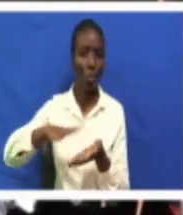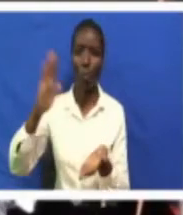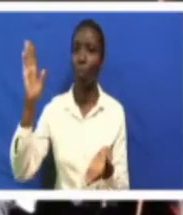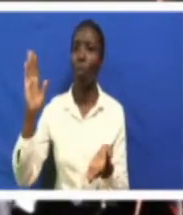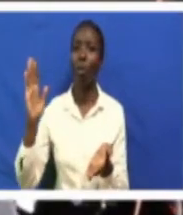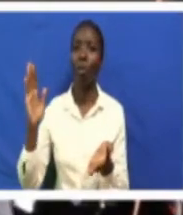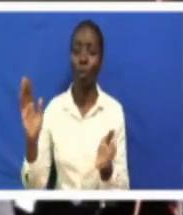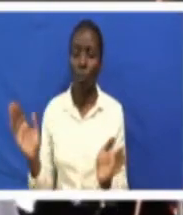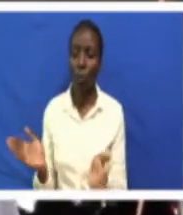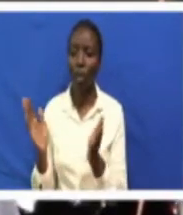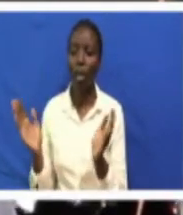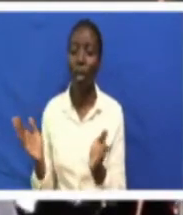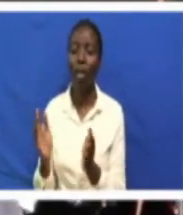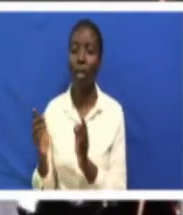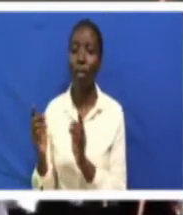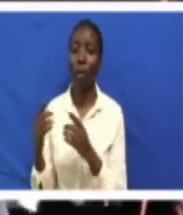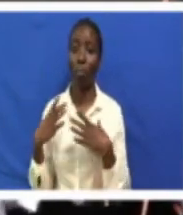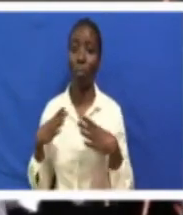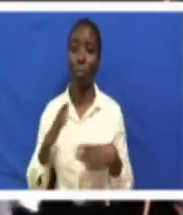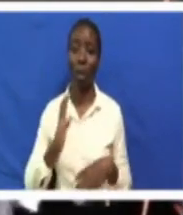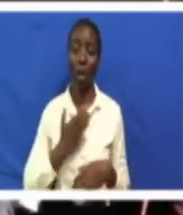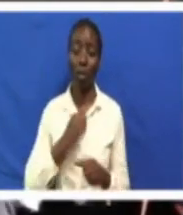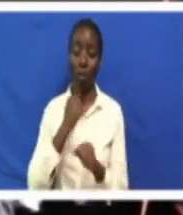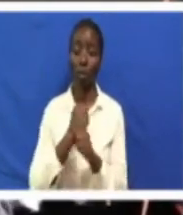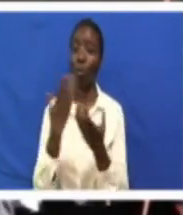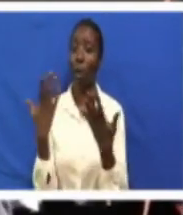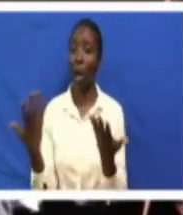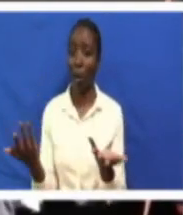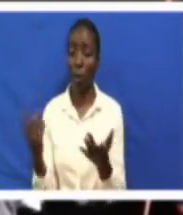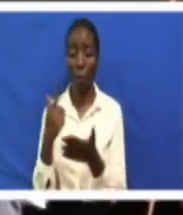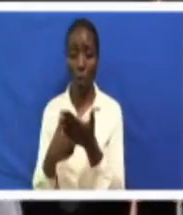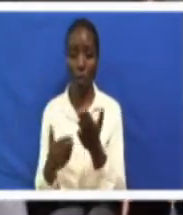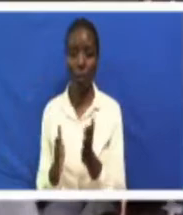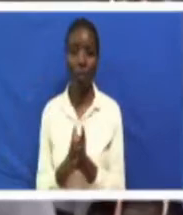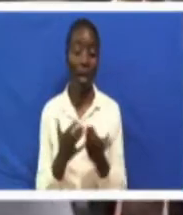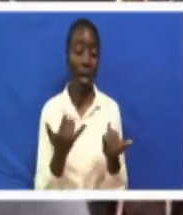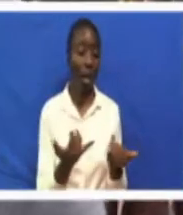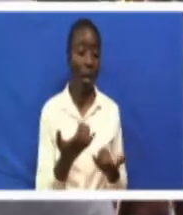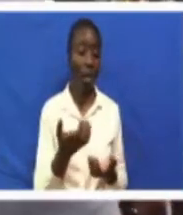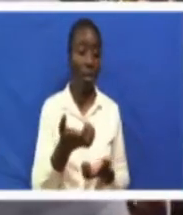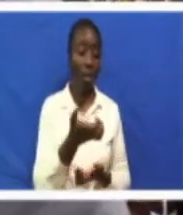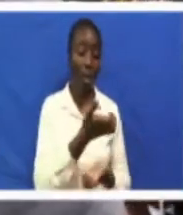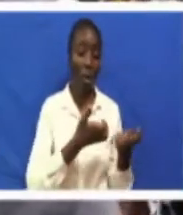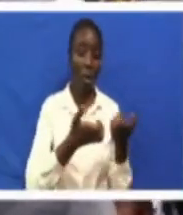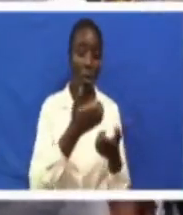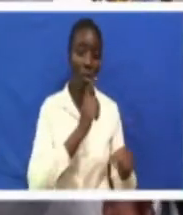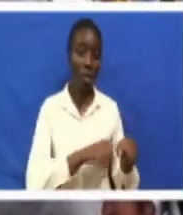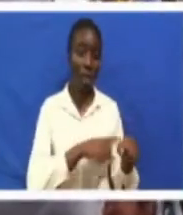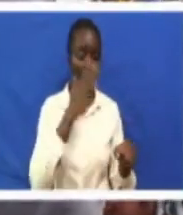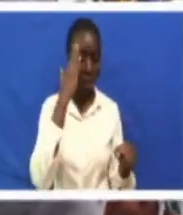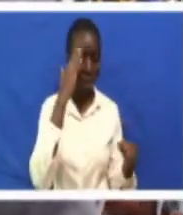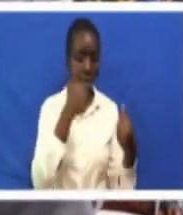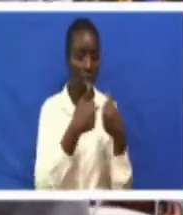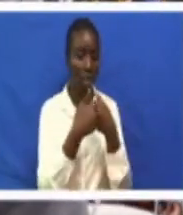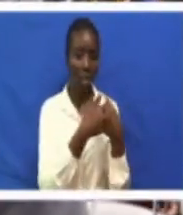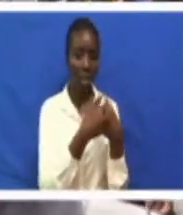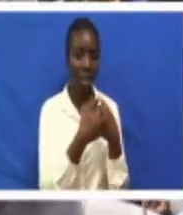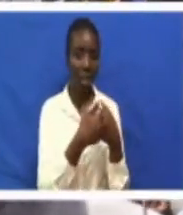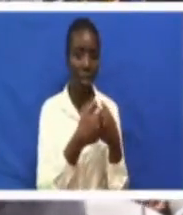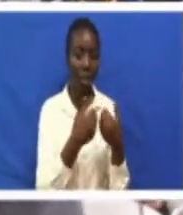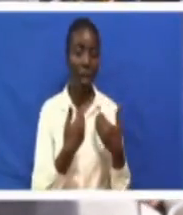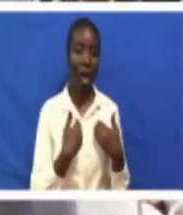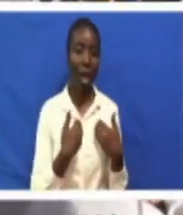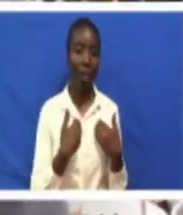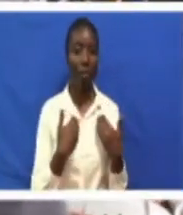advise our customers on what to do on Financial Solutions yes in this economic Economic Times you know the challenges of economic uh